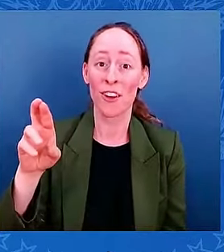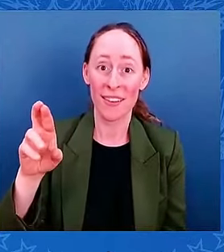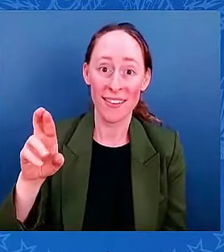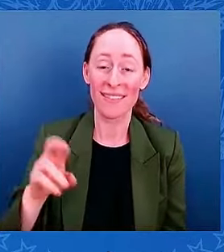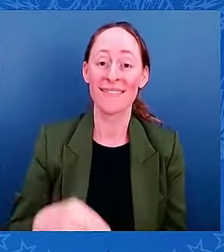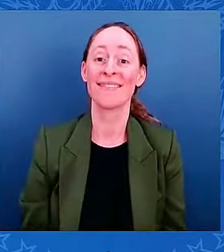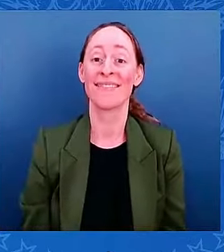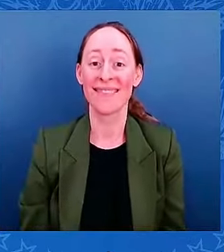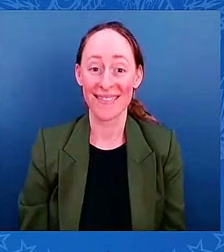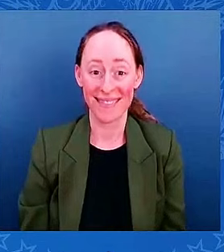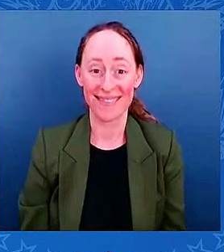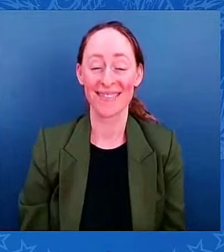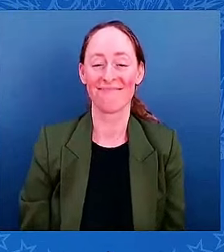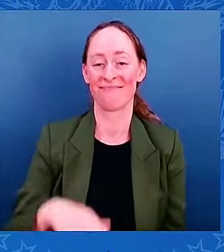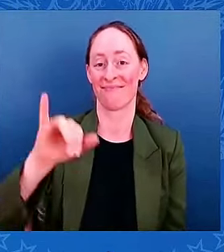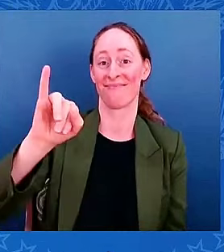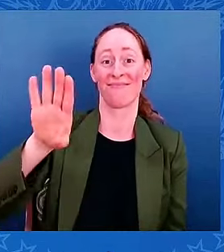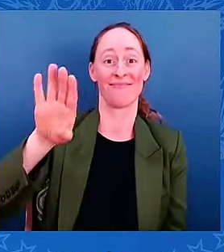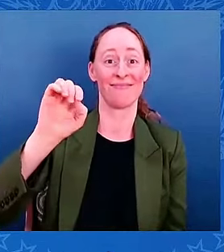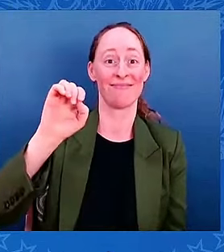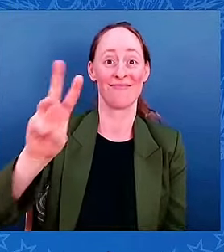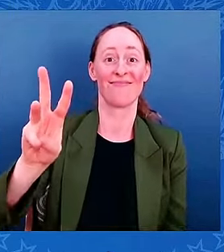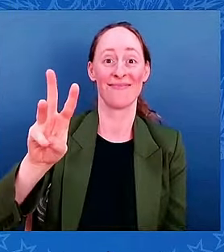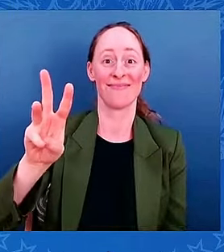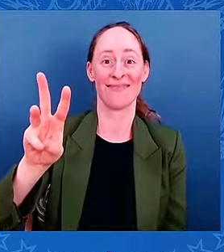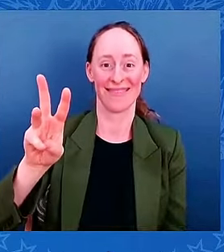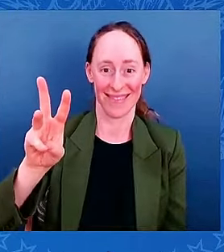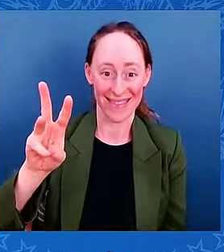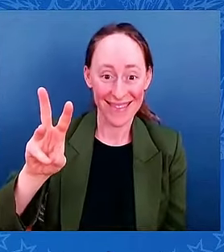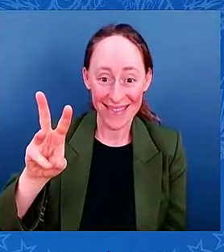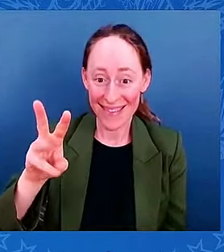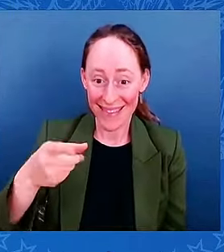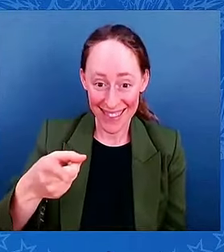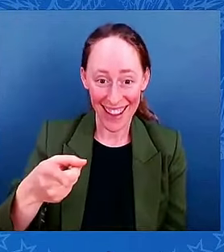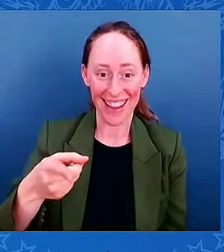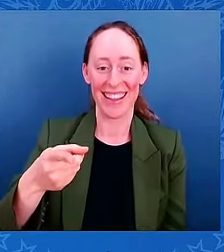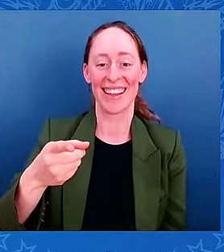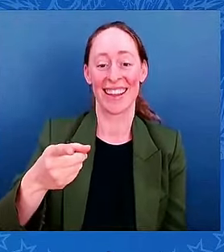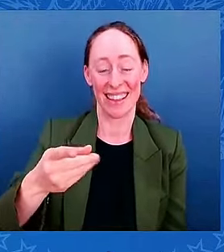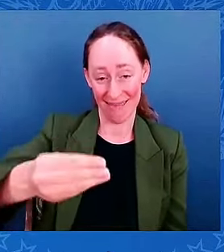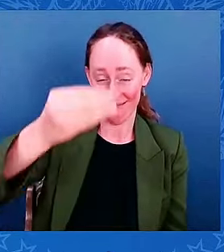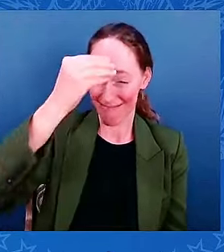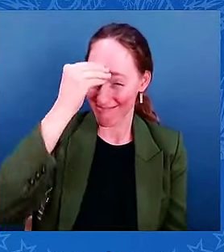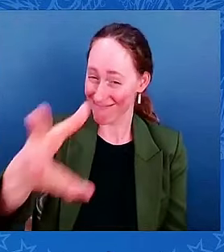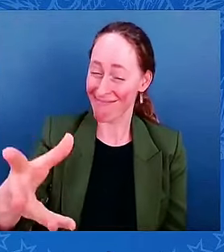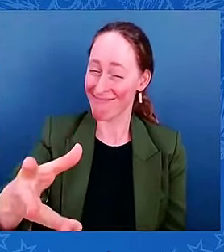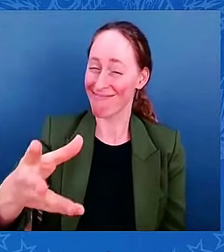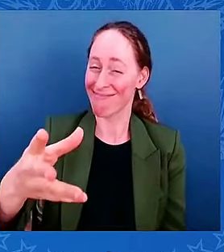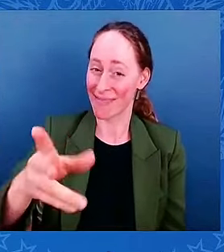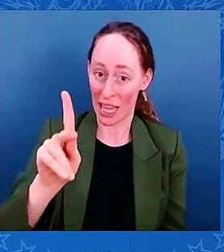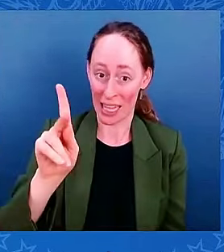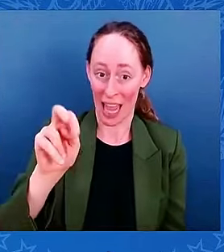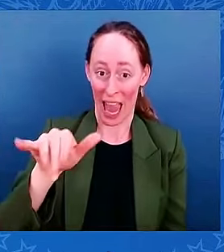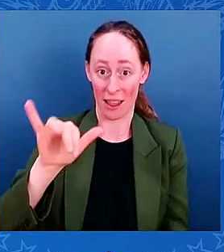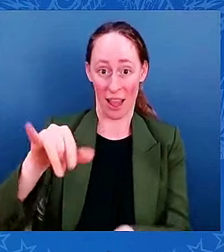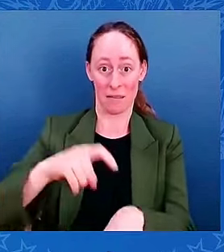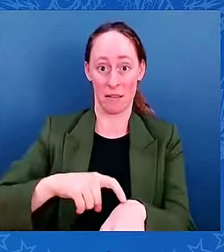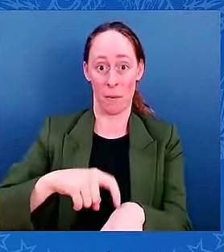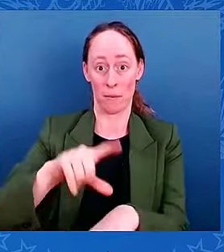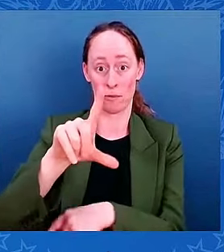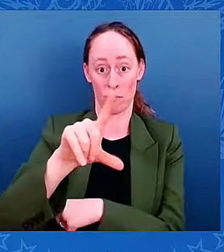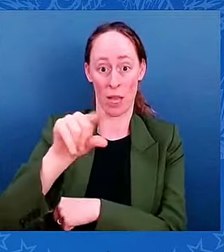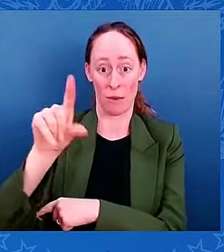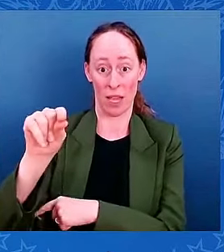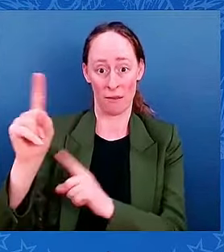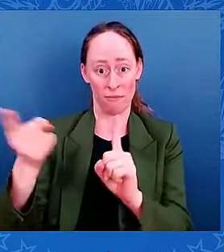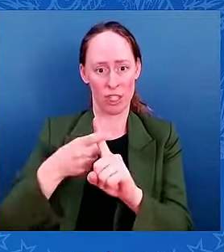Oh, I'll tell you what, man. Kenny was the first one to stand up for me in 2020. He came out and he said he's going to be for me. And he brought